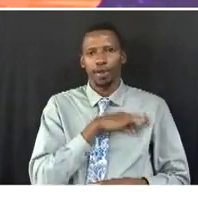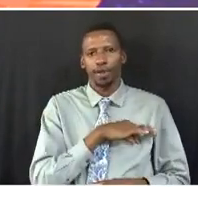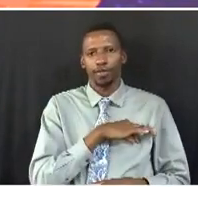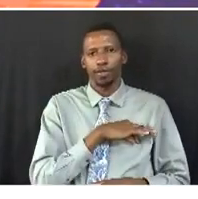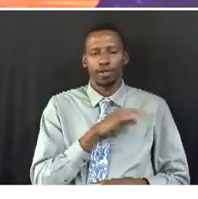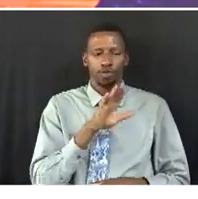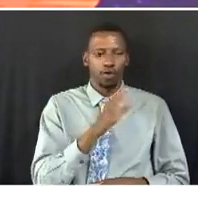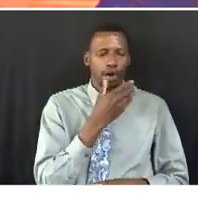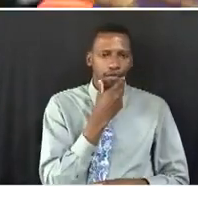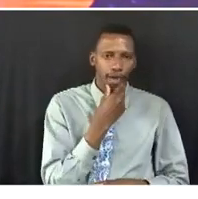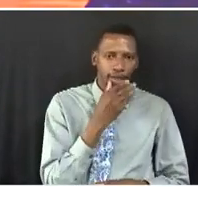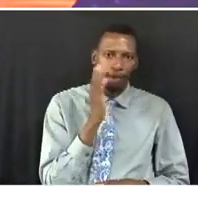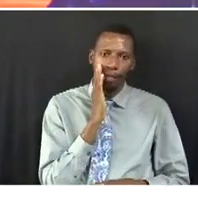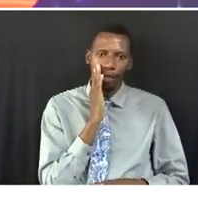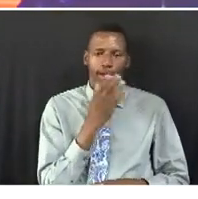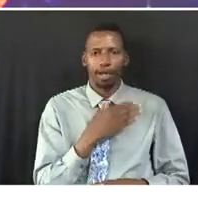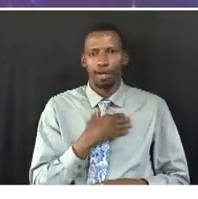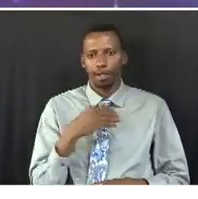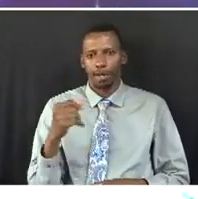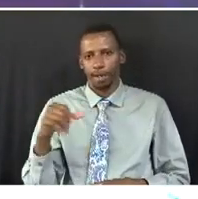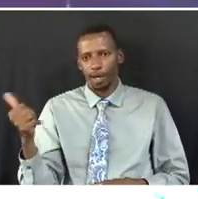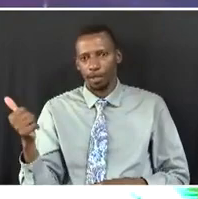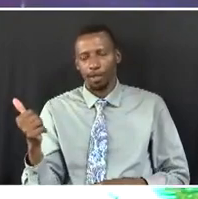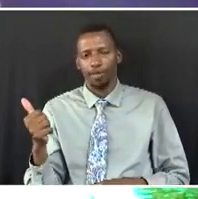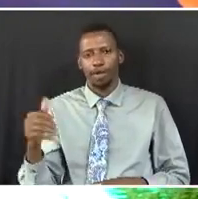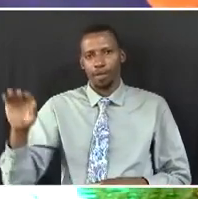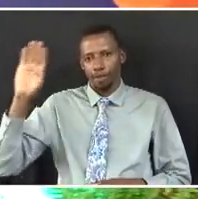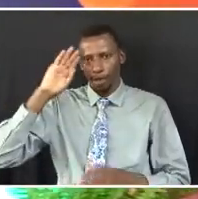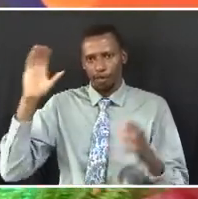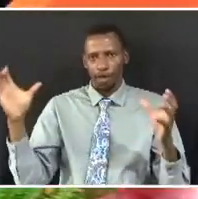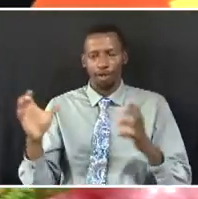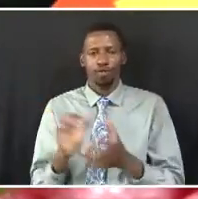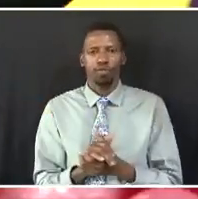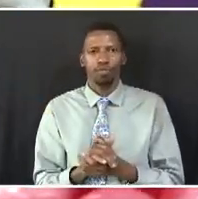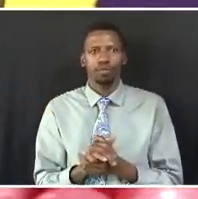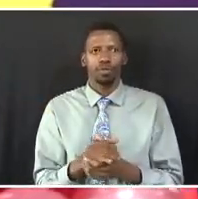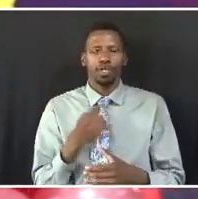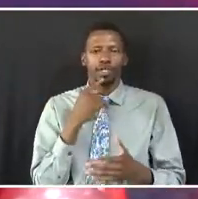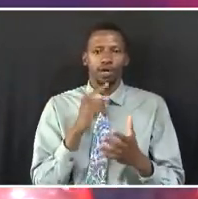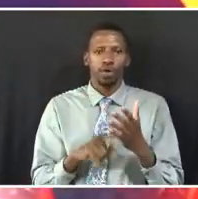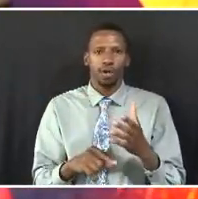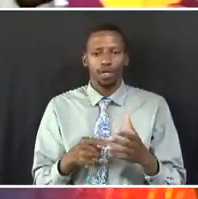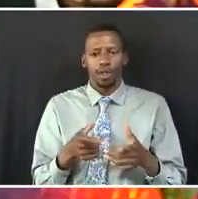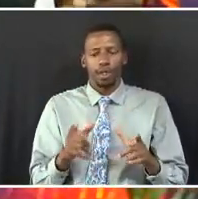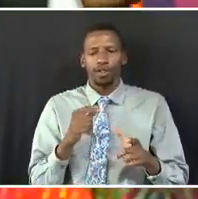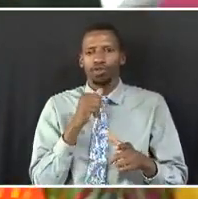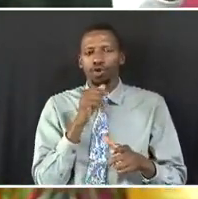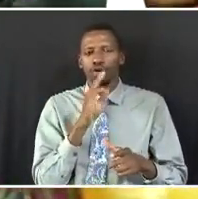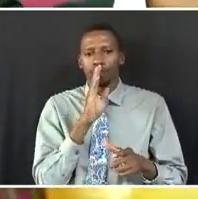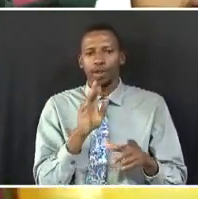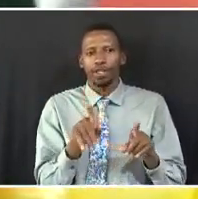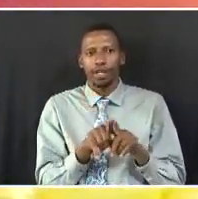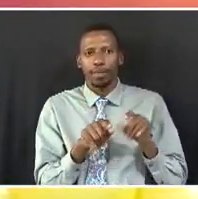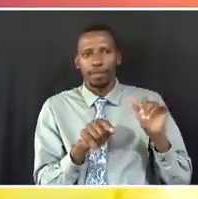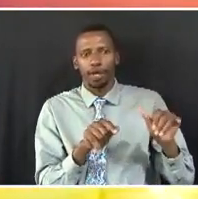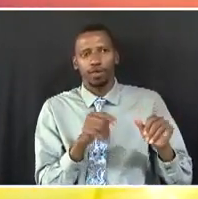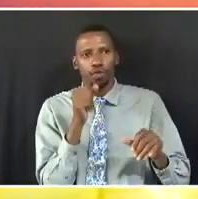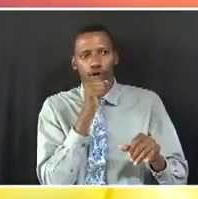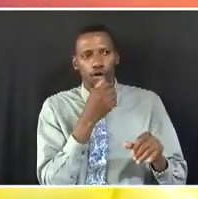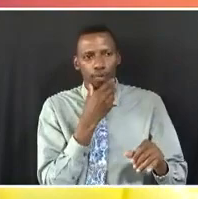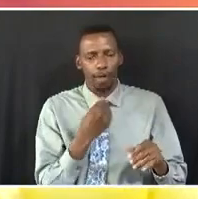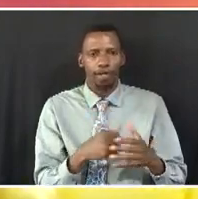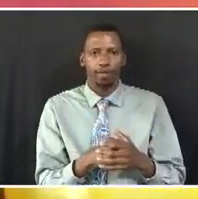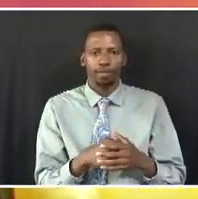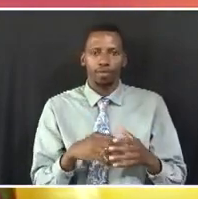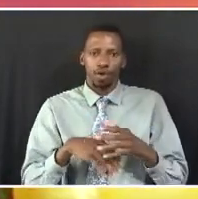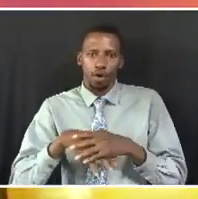your parents and other Pathfinders. Let me tell you, let's not be like that old man. Let's go out. And when you go out,